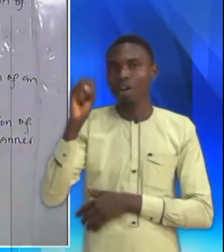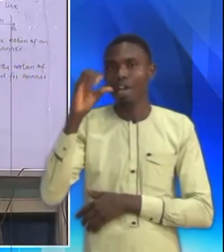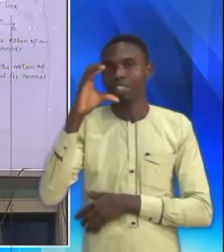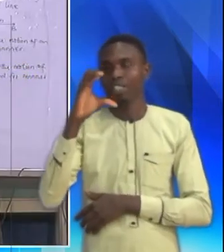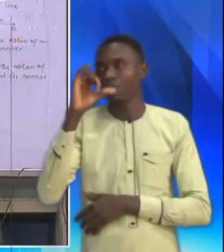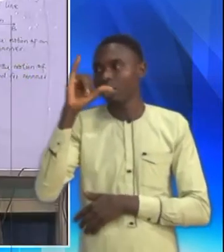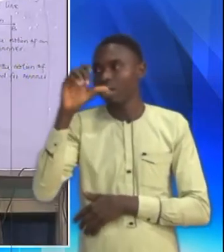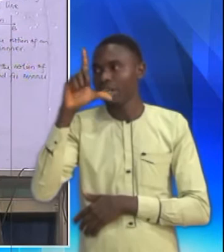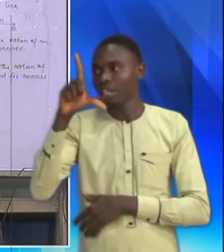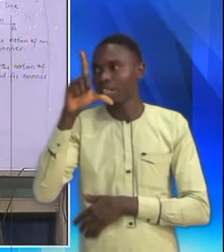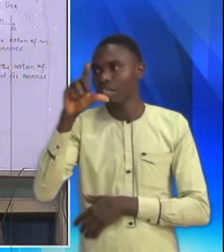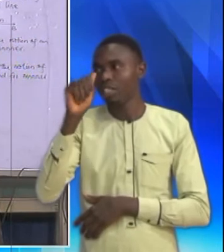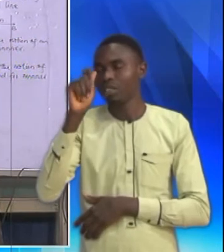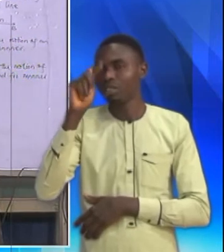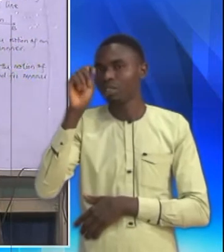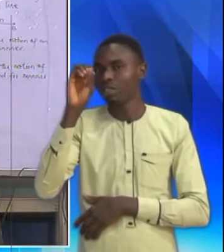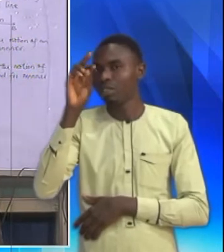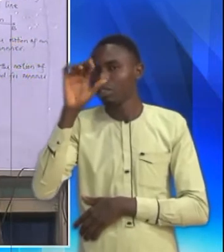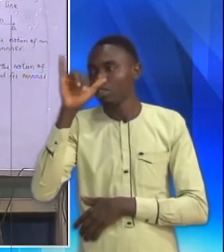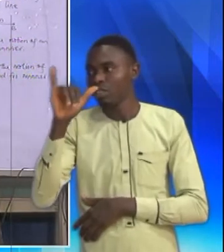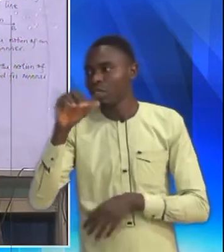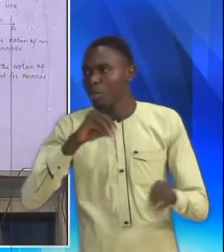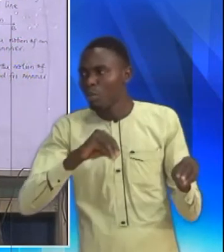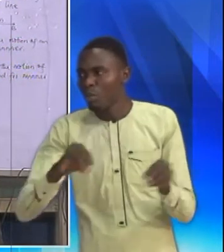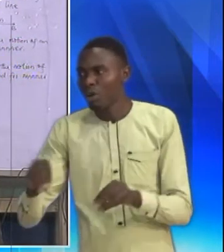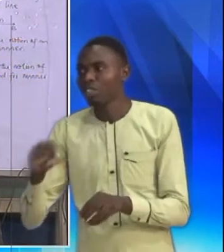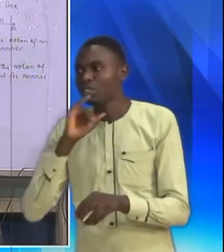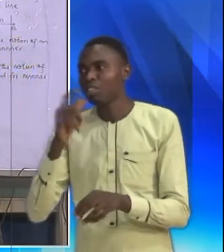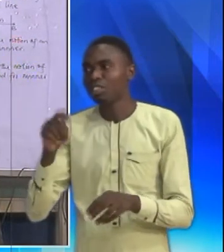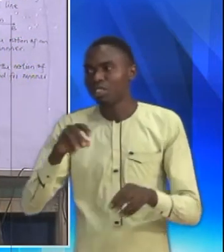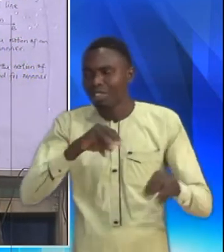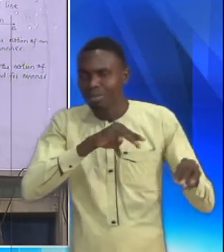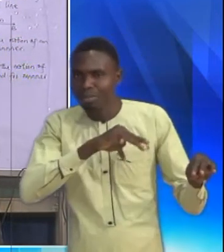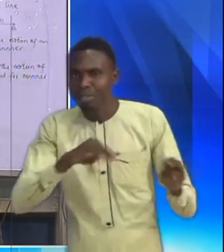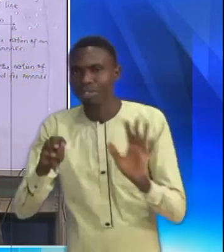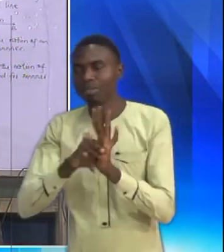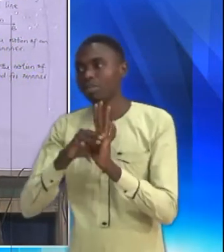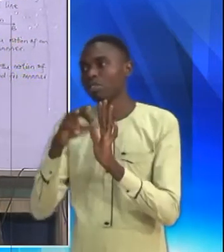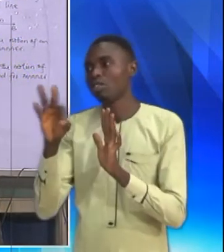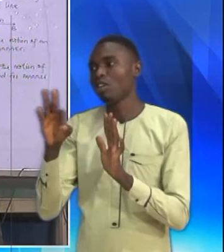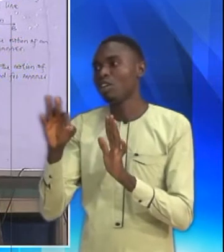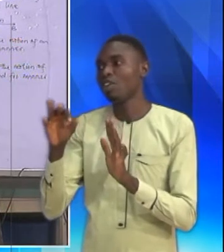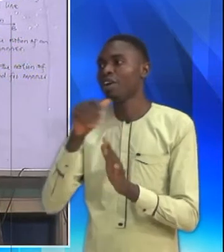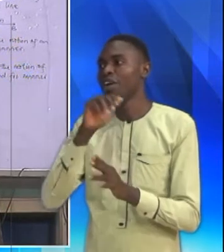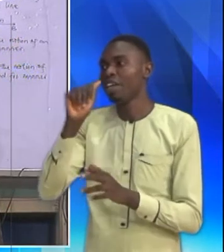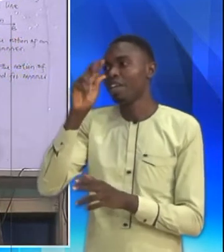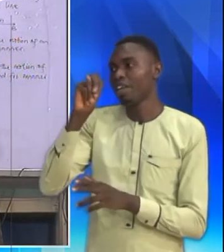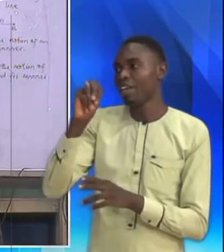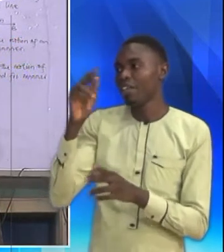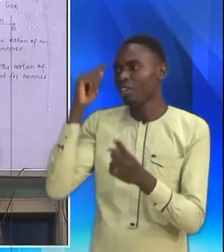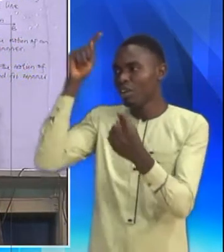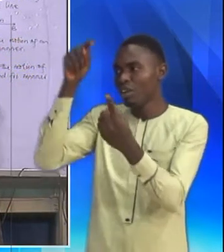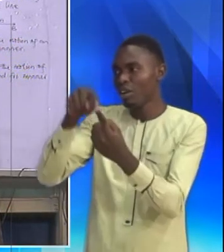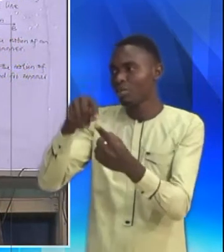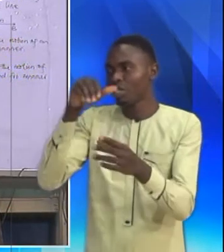object. Look at it now. If this is the motion of an object where